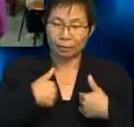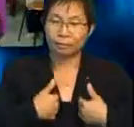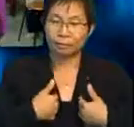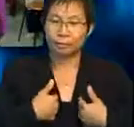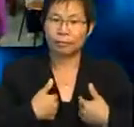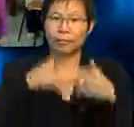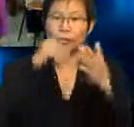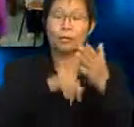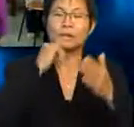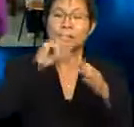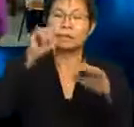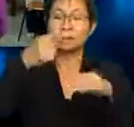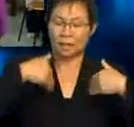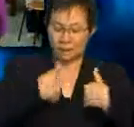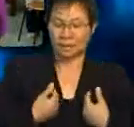Okay, what is the animal?